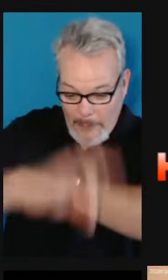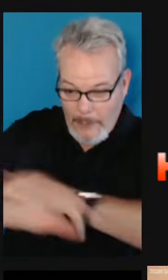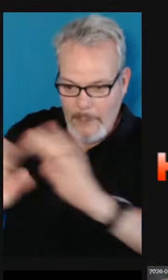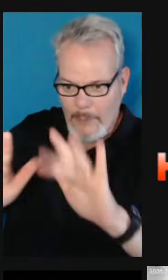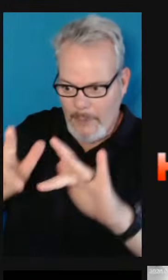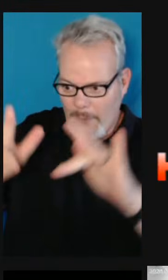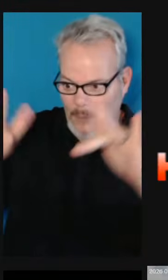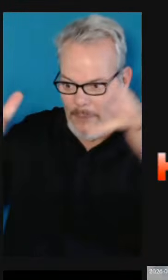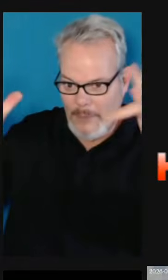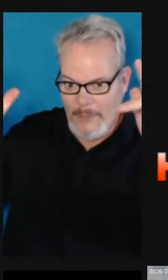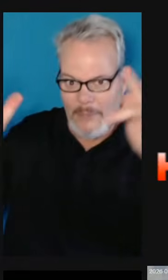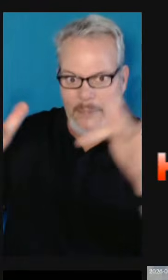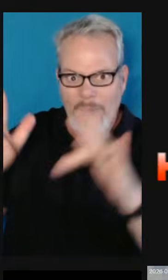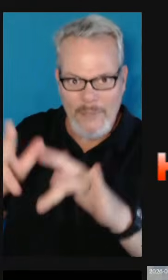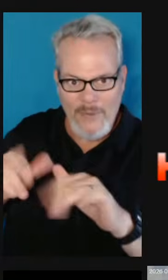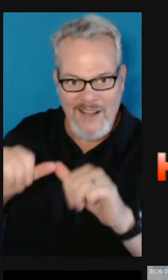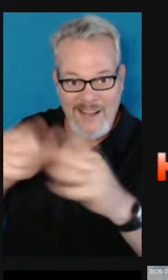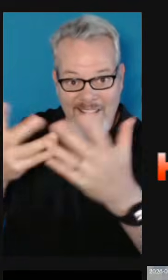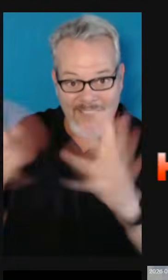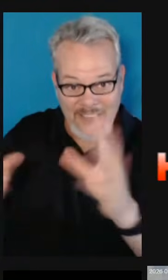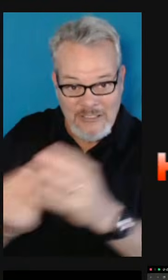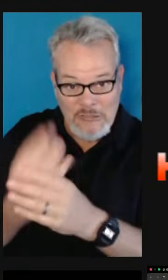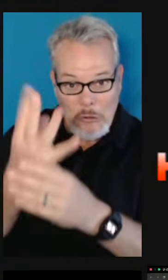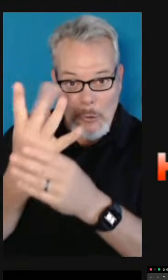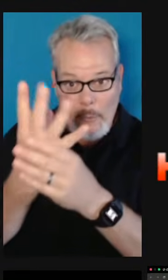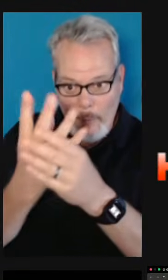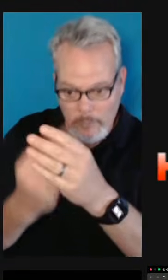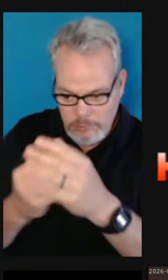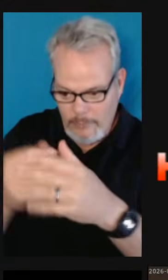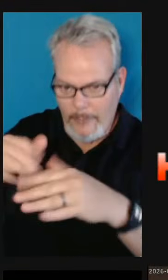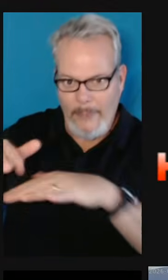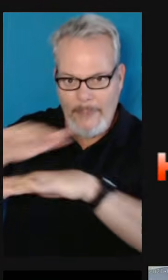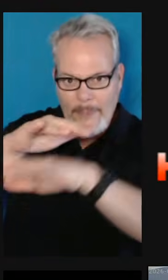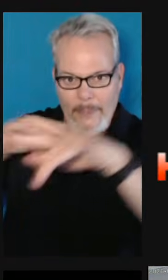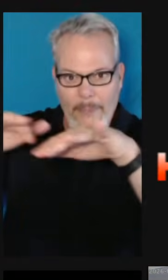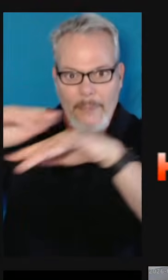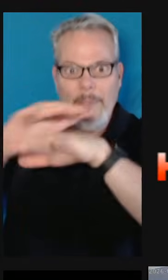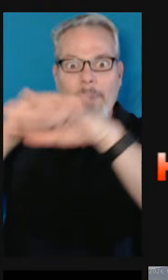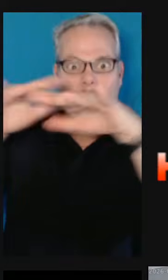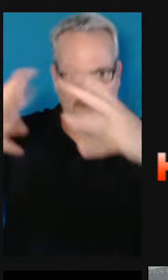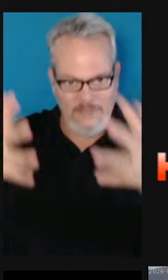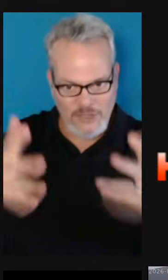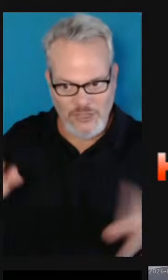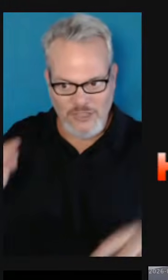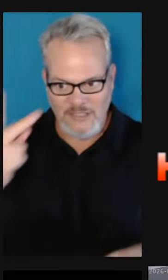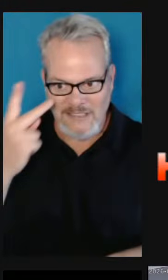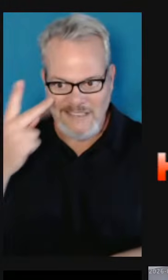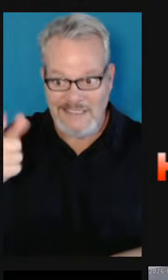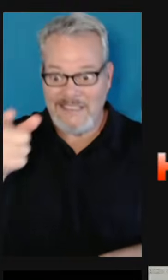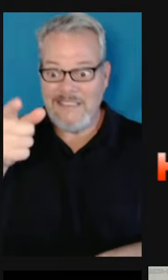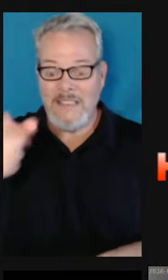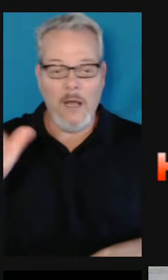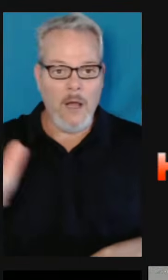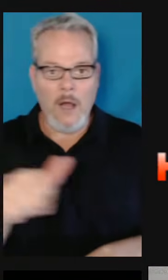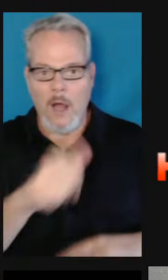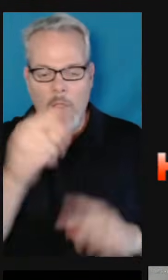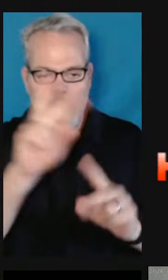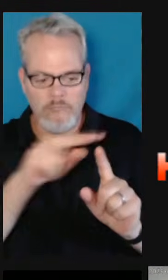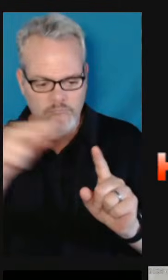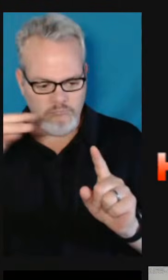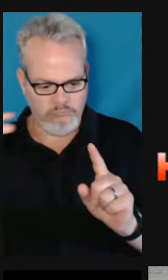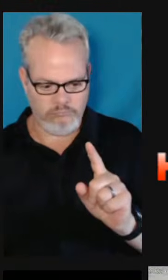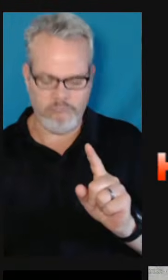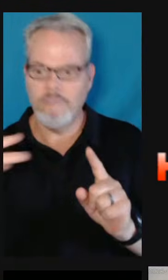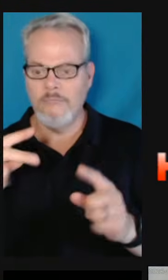following the end of the episode. From the V2 camera, we have a broader field of view. So here we see the first